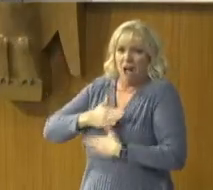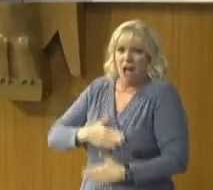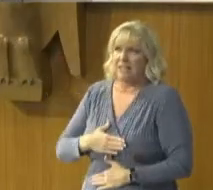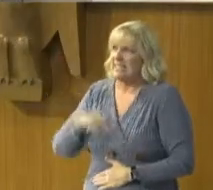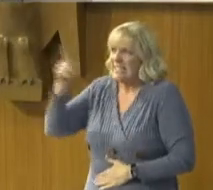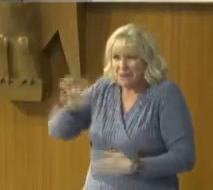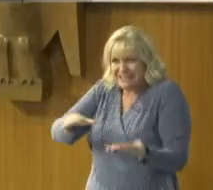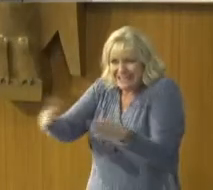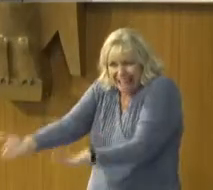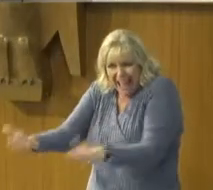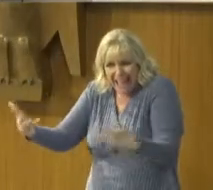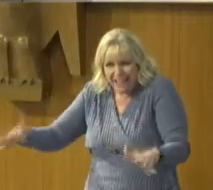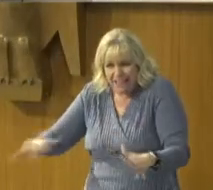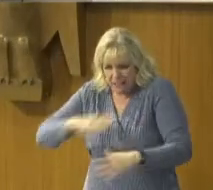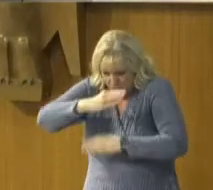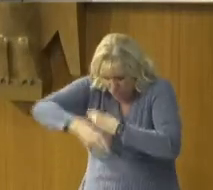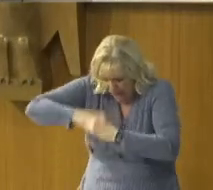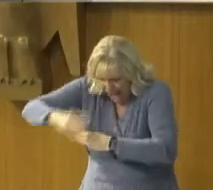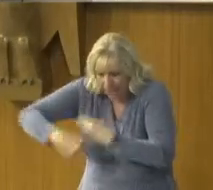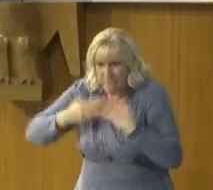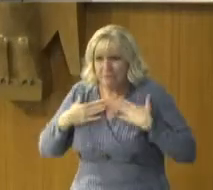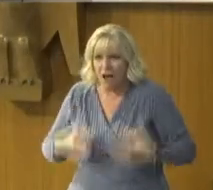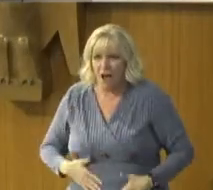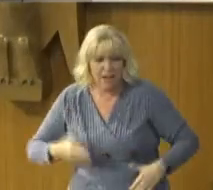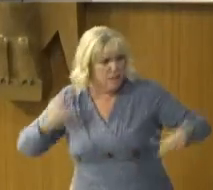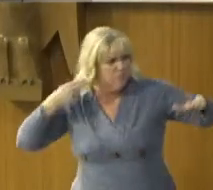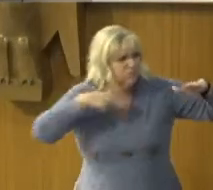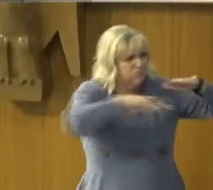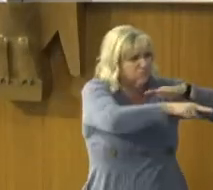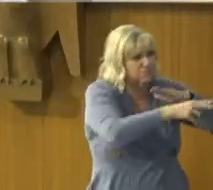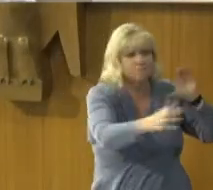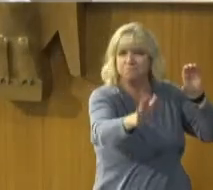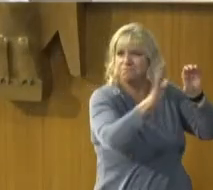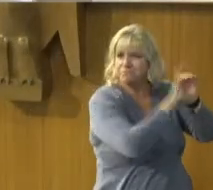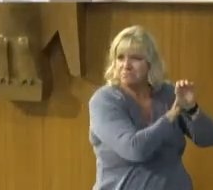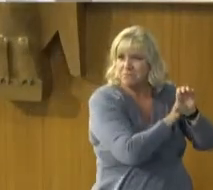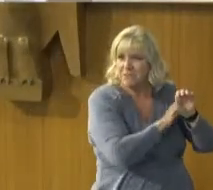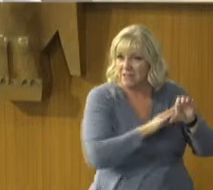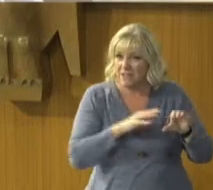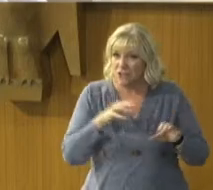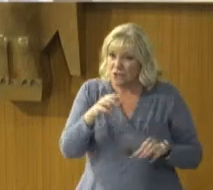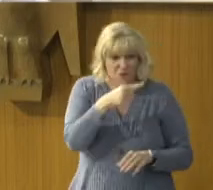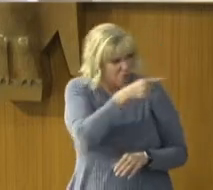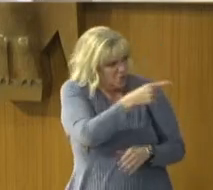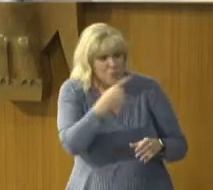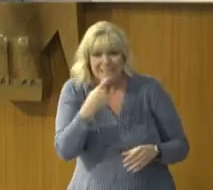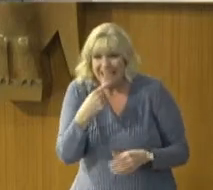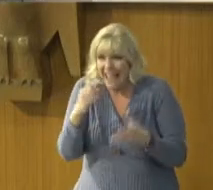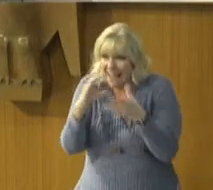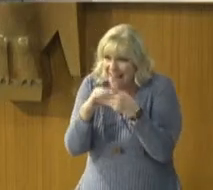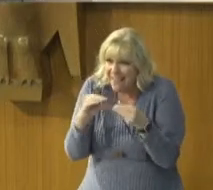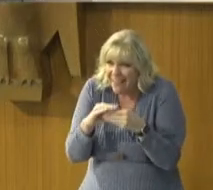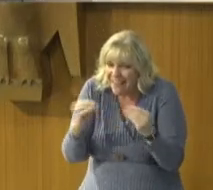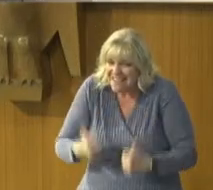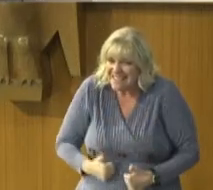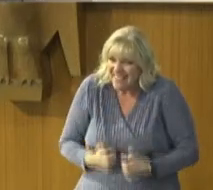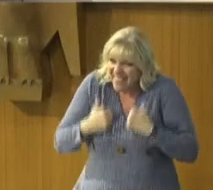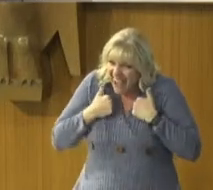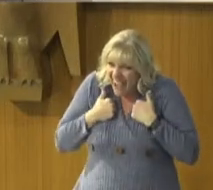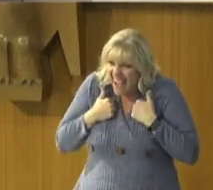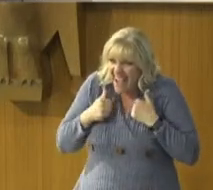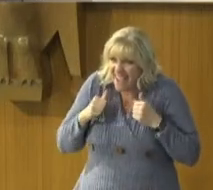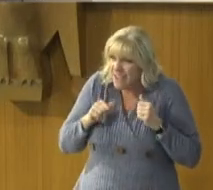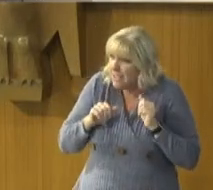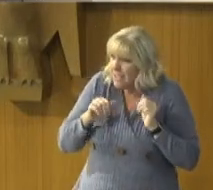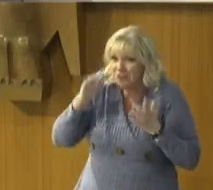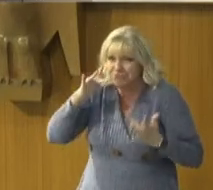lifeless, wrap in burial cloth, and seal inside the tomb, is in fact alive and on the move? The